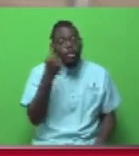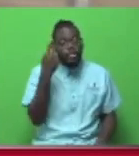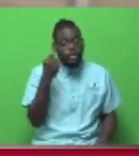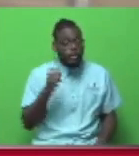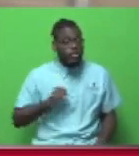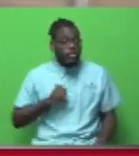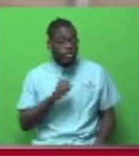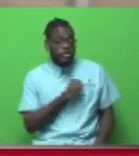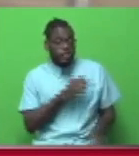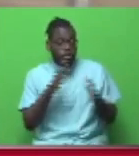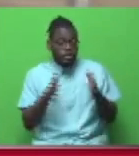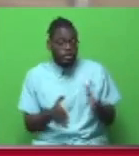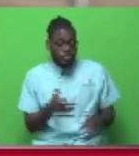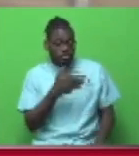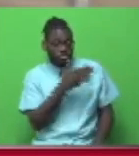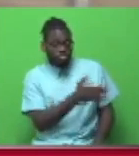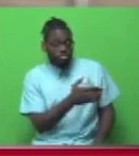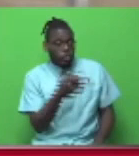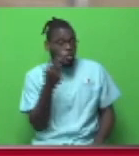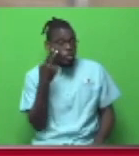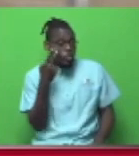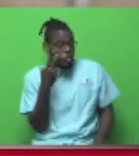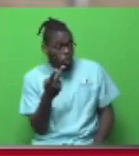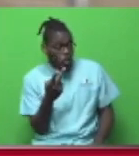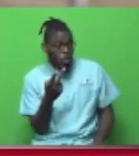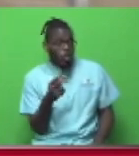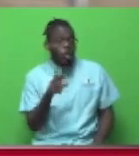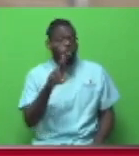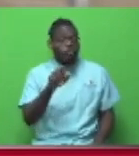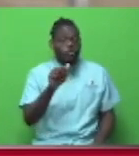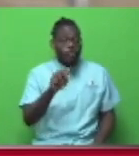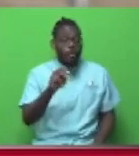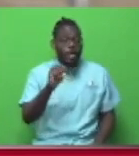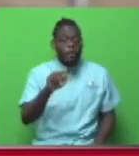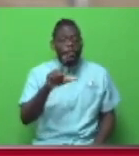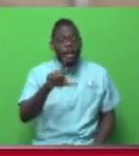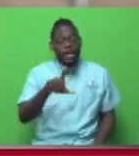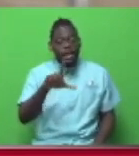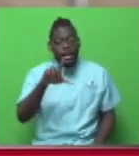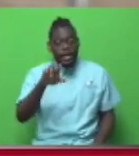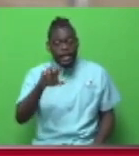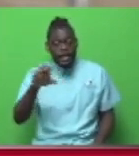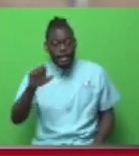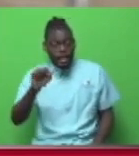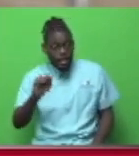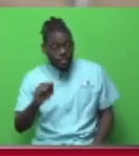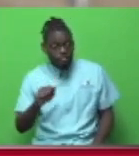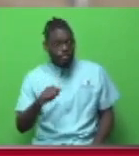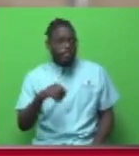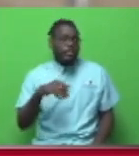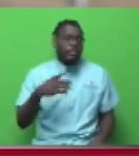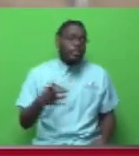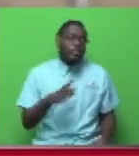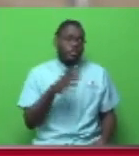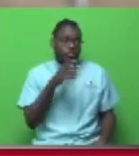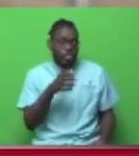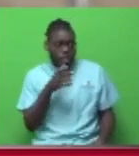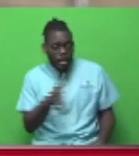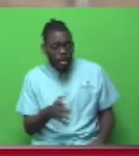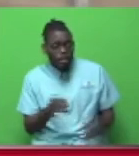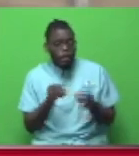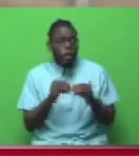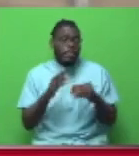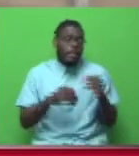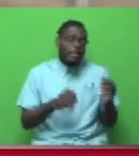while the senator witnessed a Ram Leela, I narrated Ram Leela for more than 15 years of my life, and in narrating the Ram